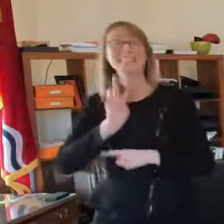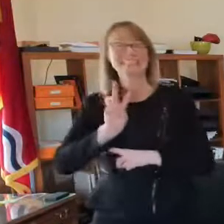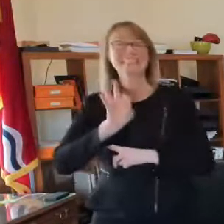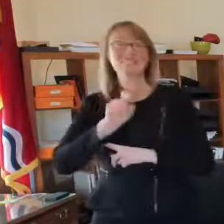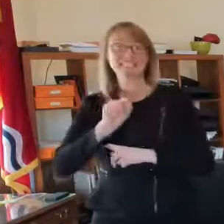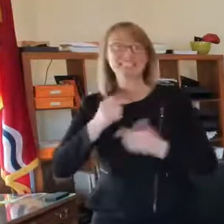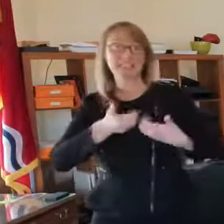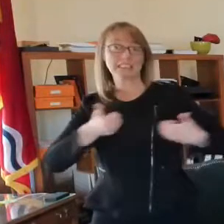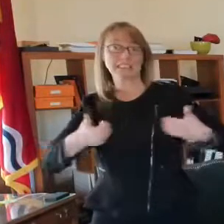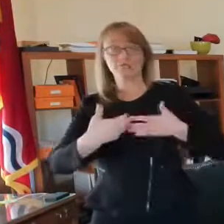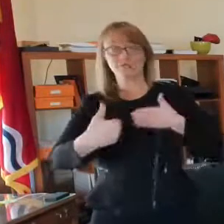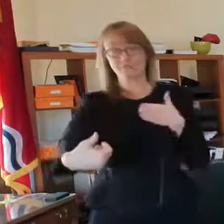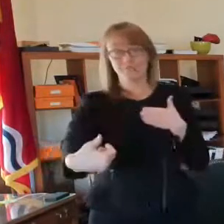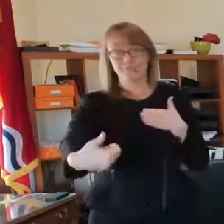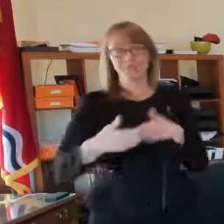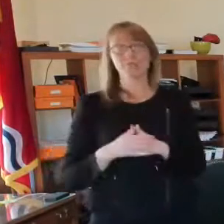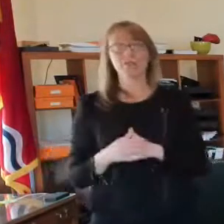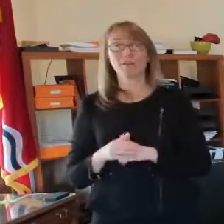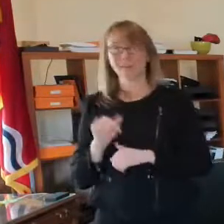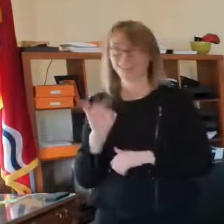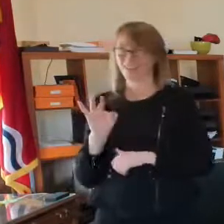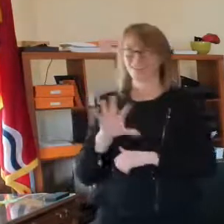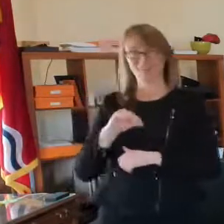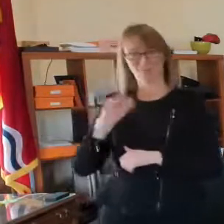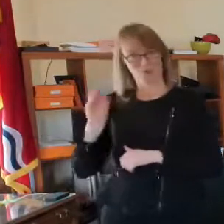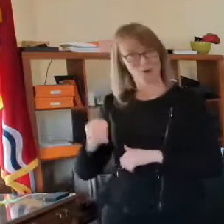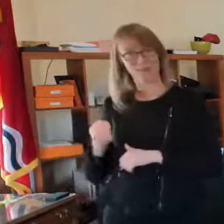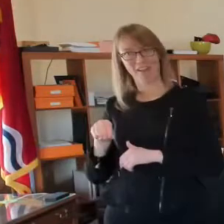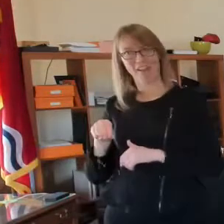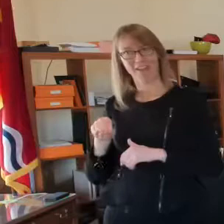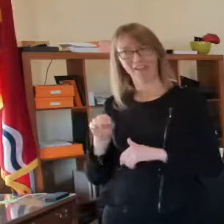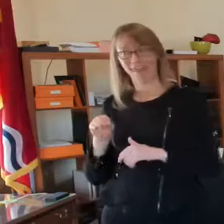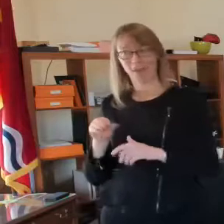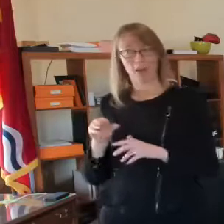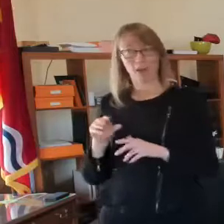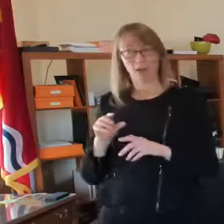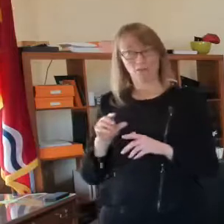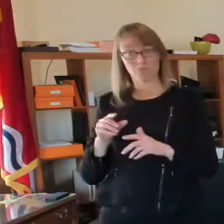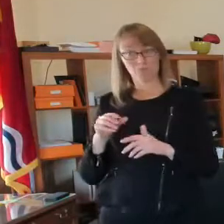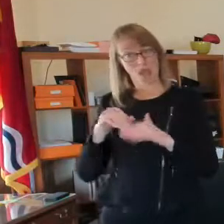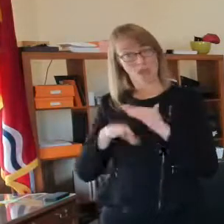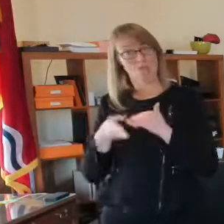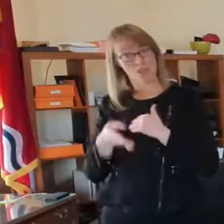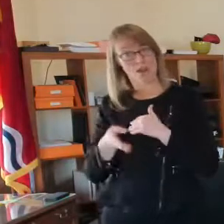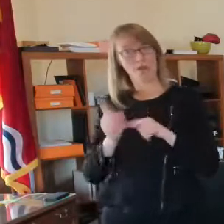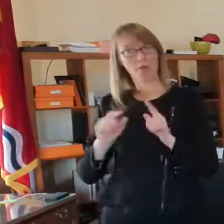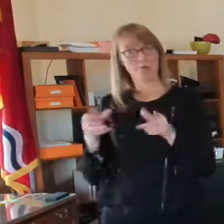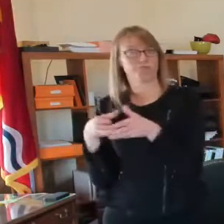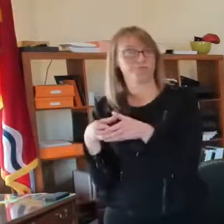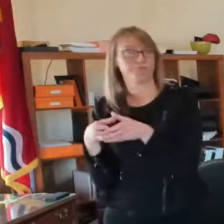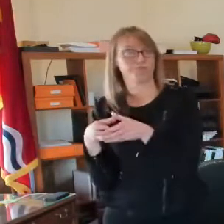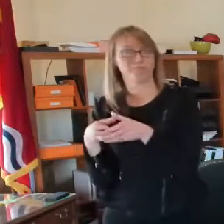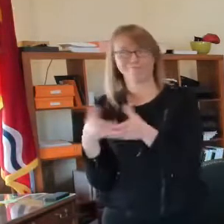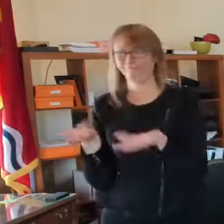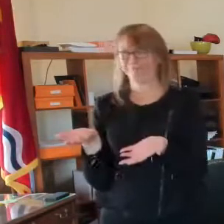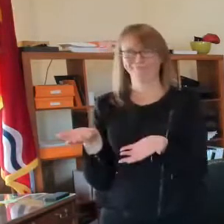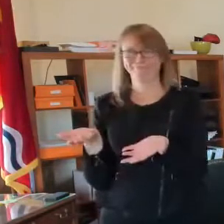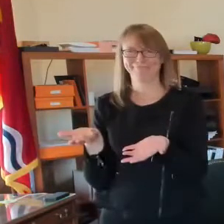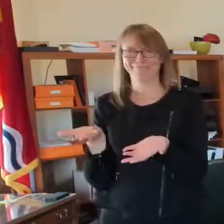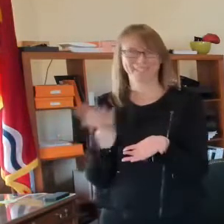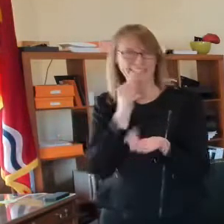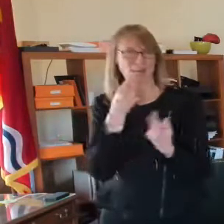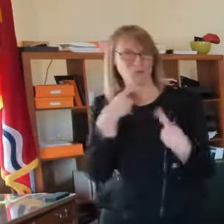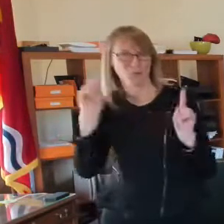occupancy, but you were all huddled down here in this part of the room, well, that wouldn't do any good at all. And so what we're thinking